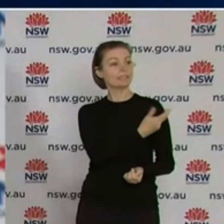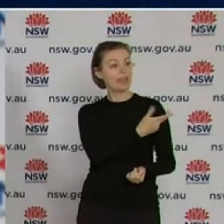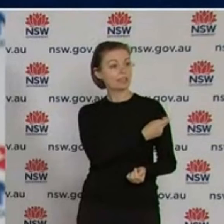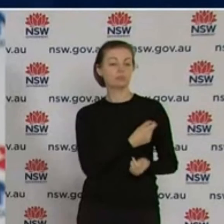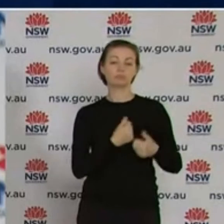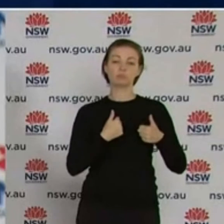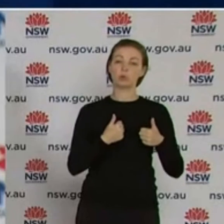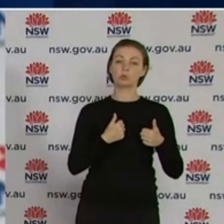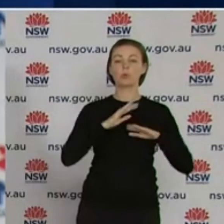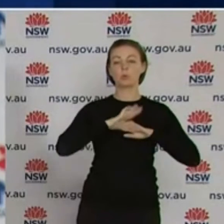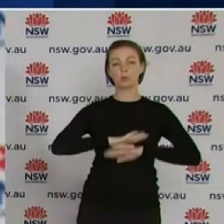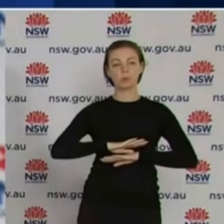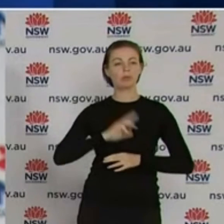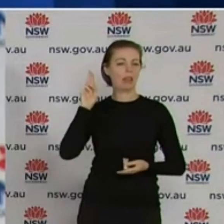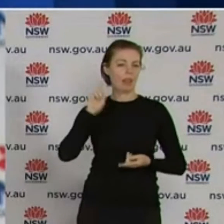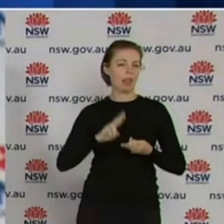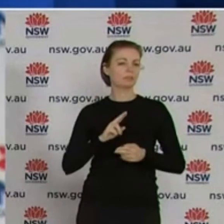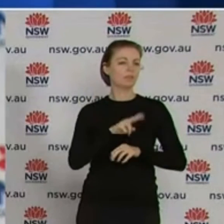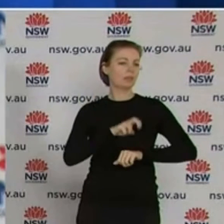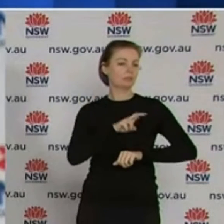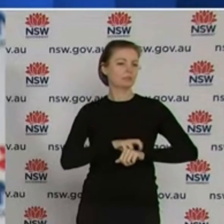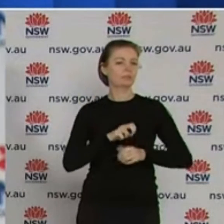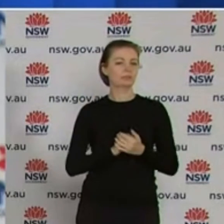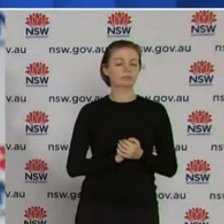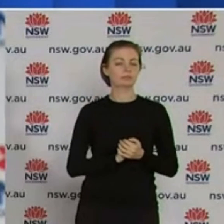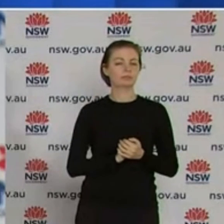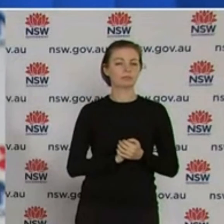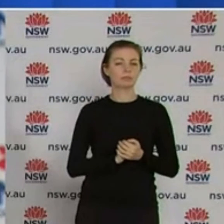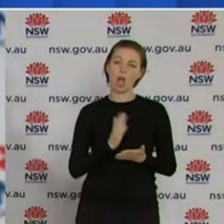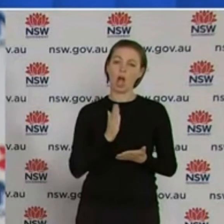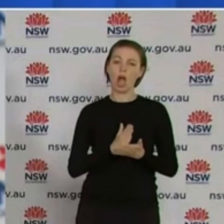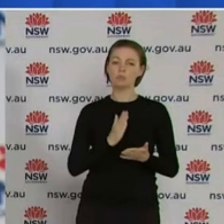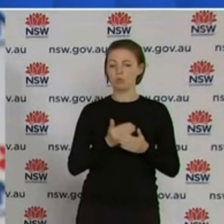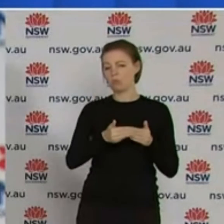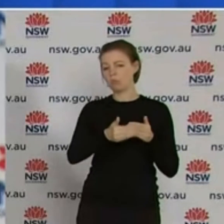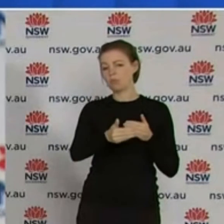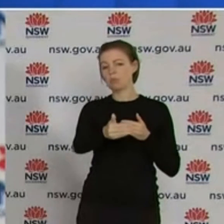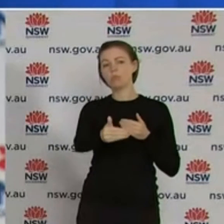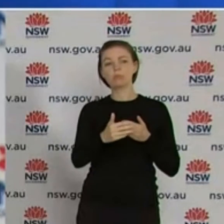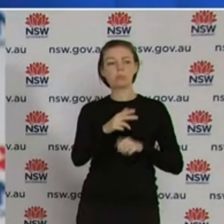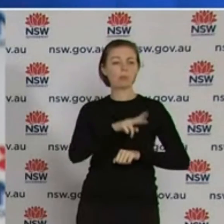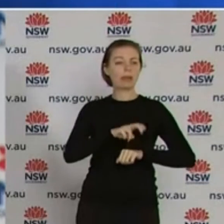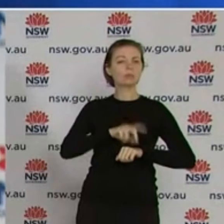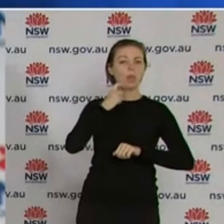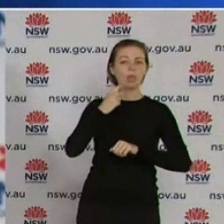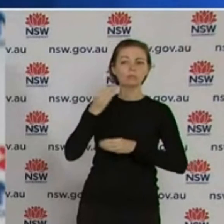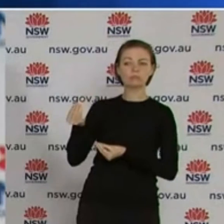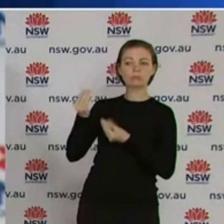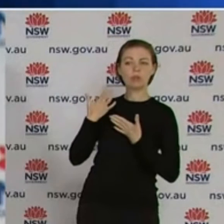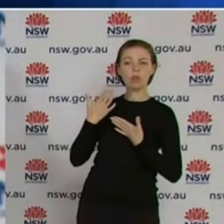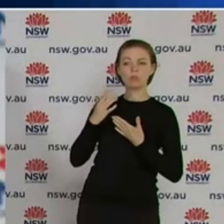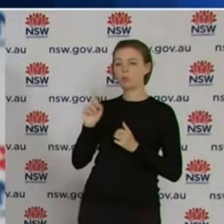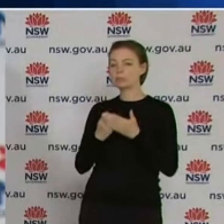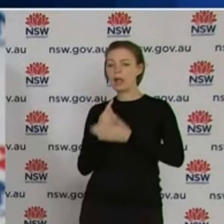being able to be provided if people are vaccinated or not. So I'm sure the police will provide updates on their activity, but having spoken directly to